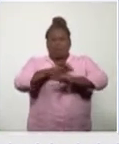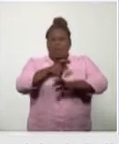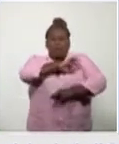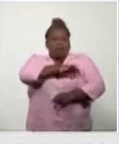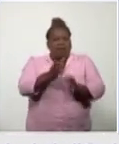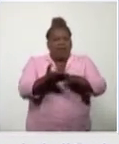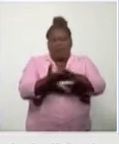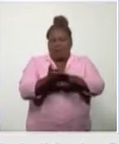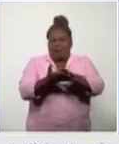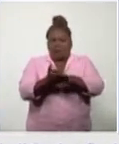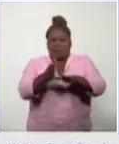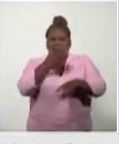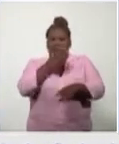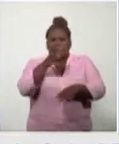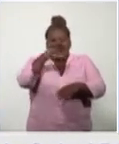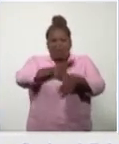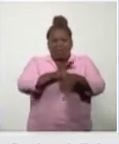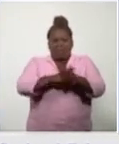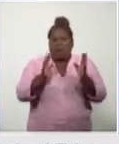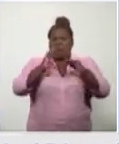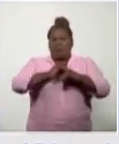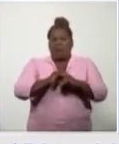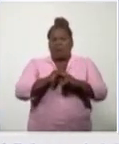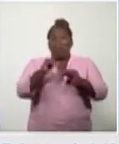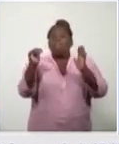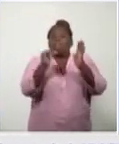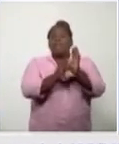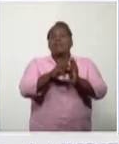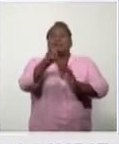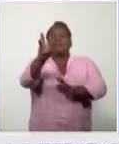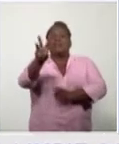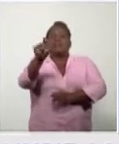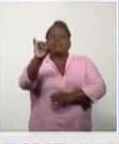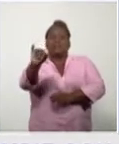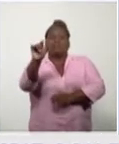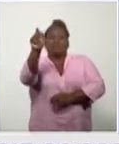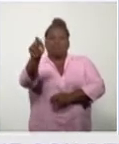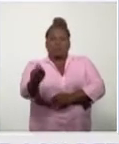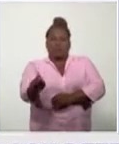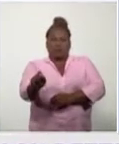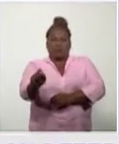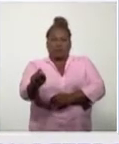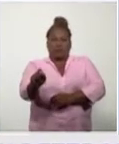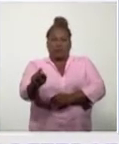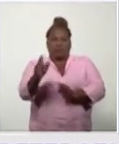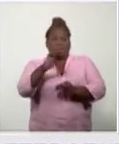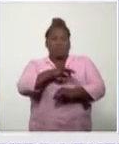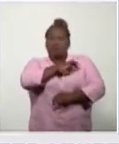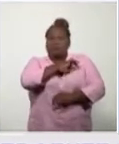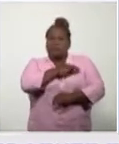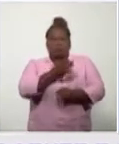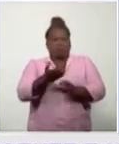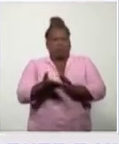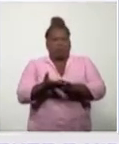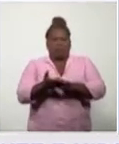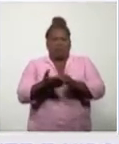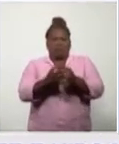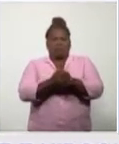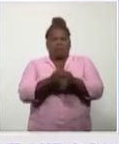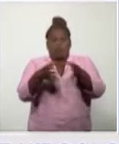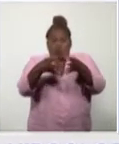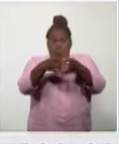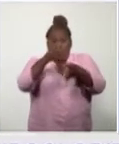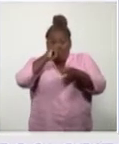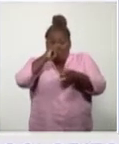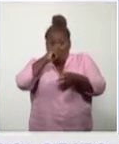positive. We're talking about 1,036 people. The age groups most